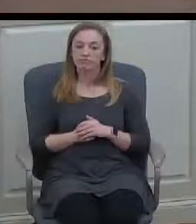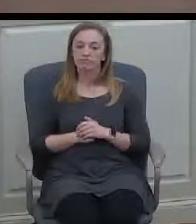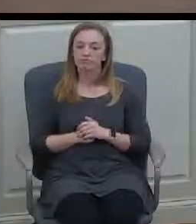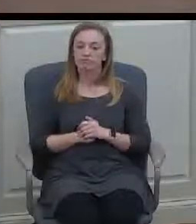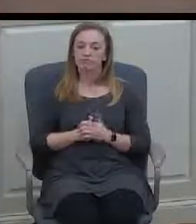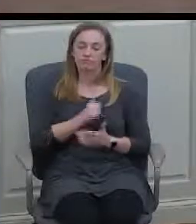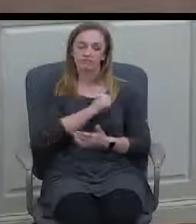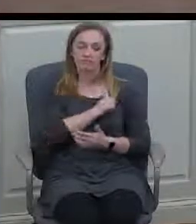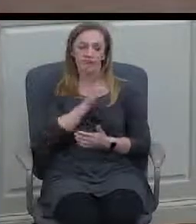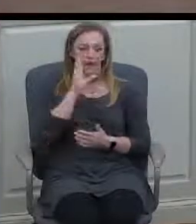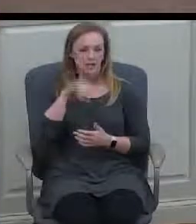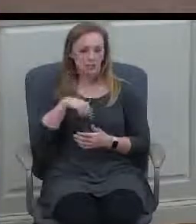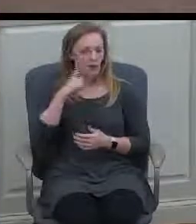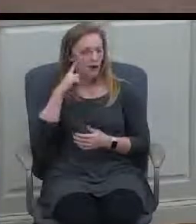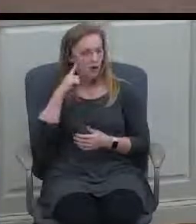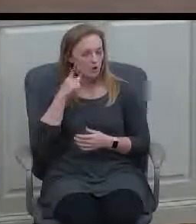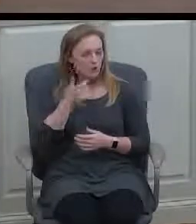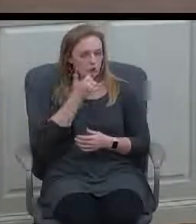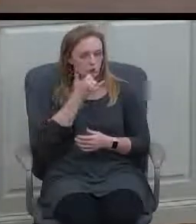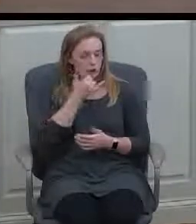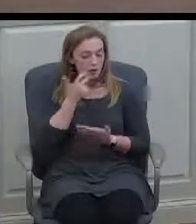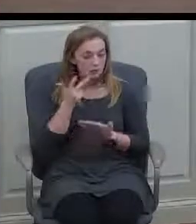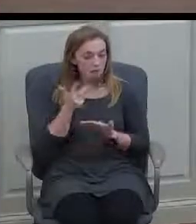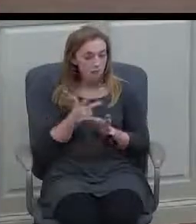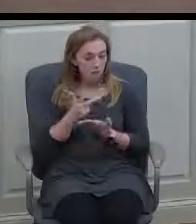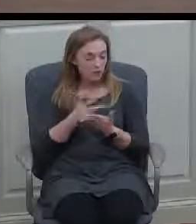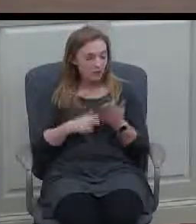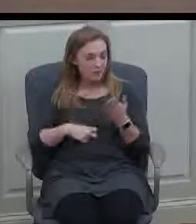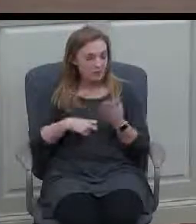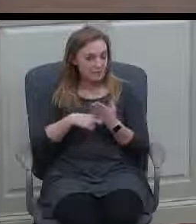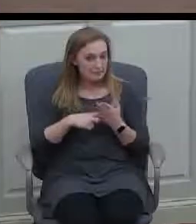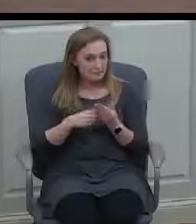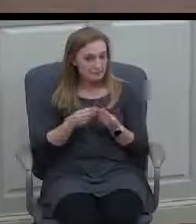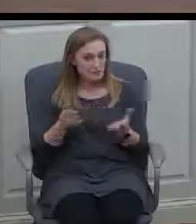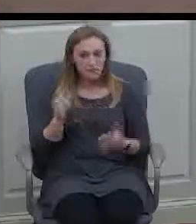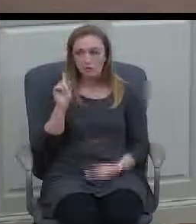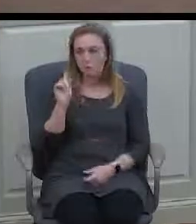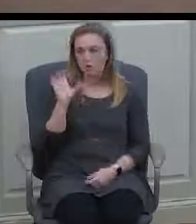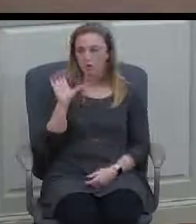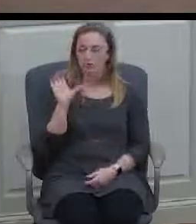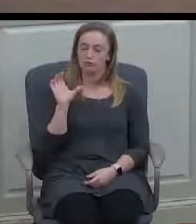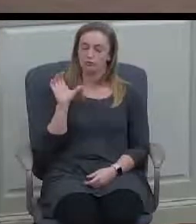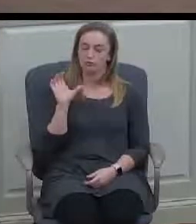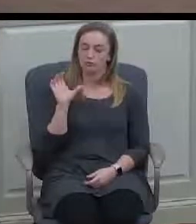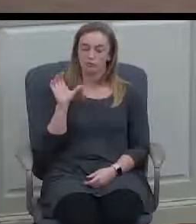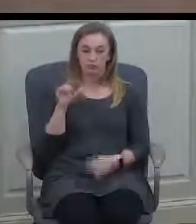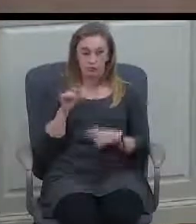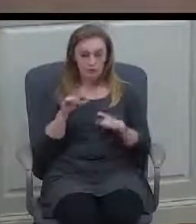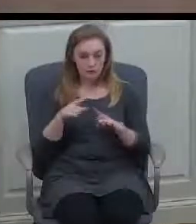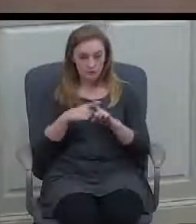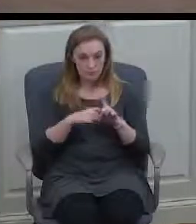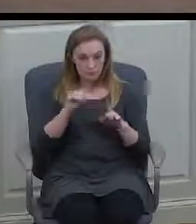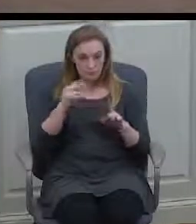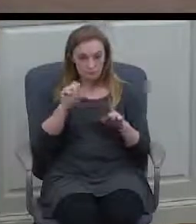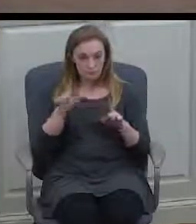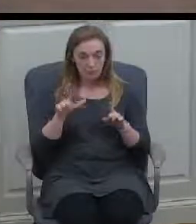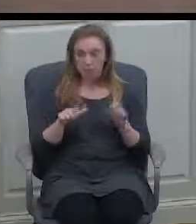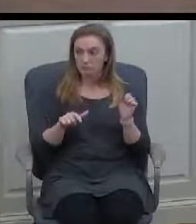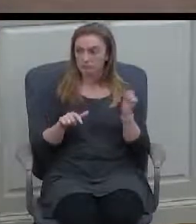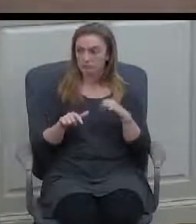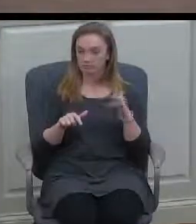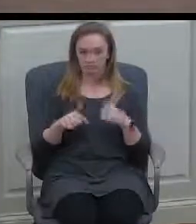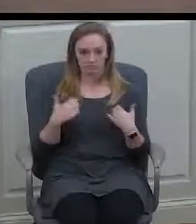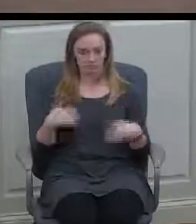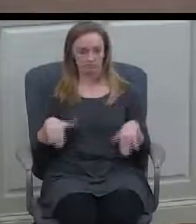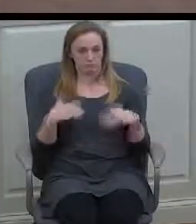I know I heard you wrong. Parking tickets issued 100. during the month of April? Wow,